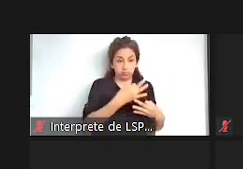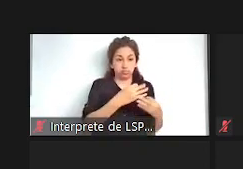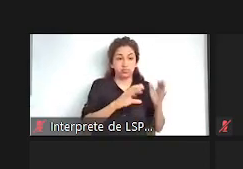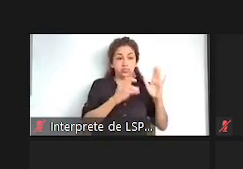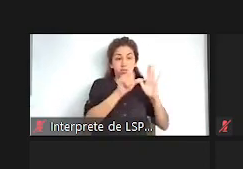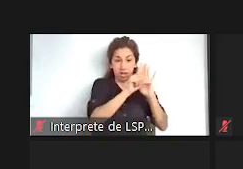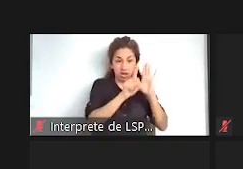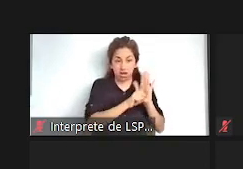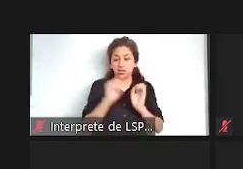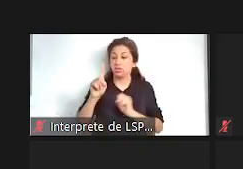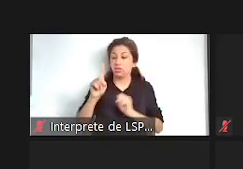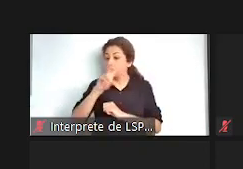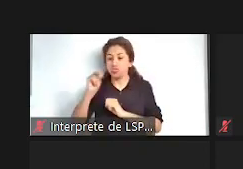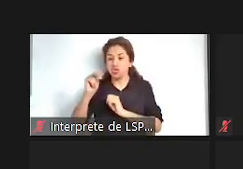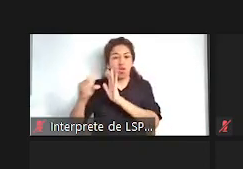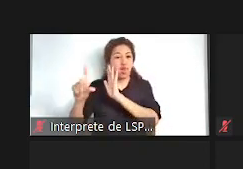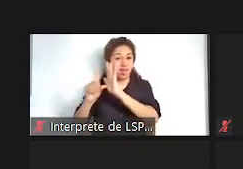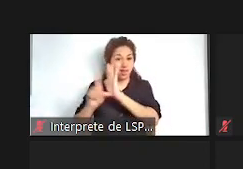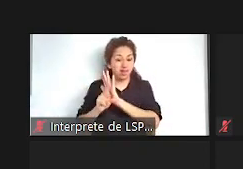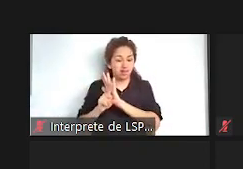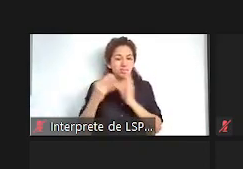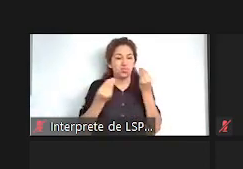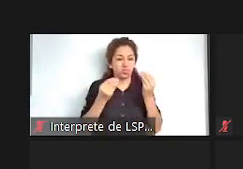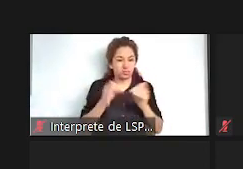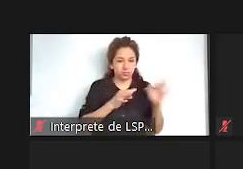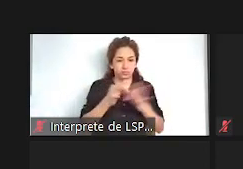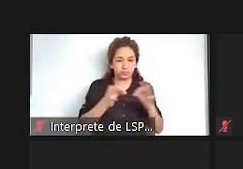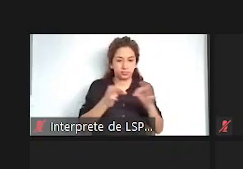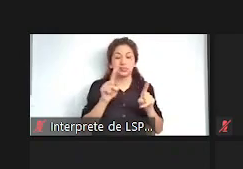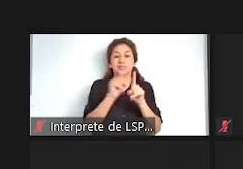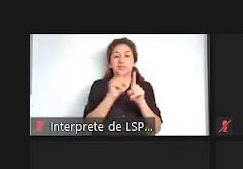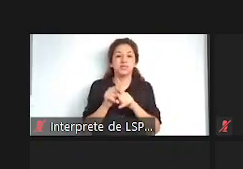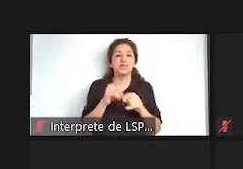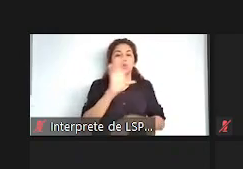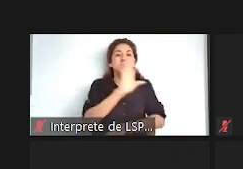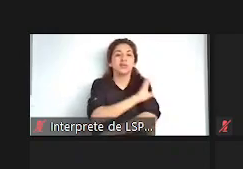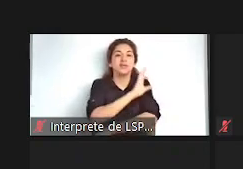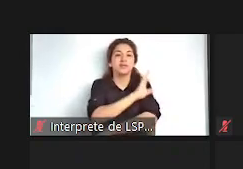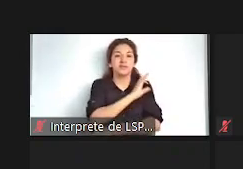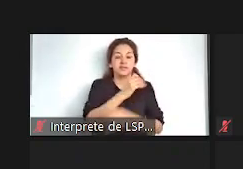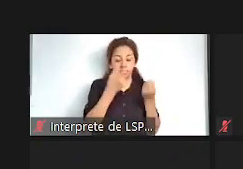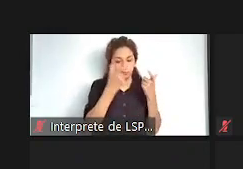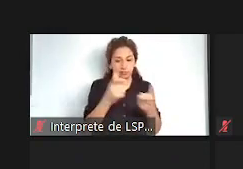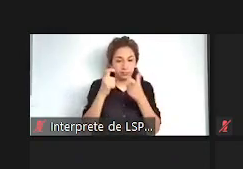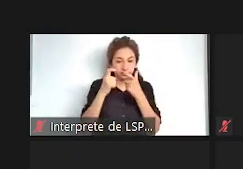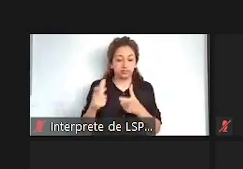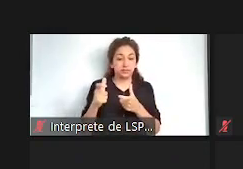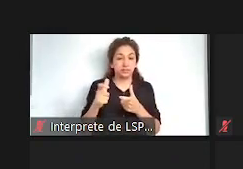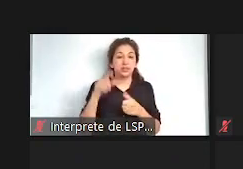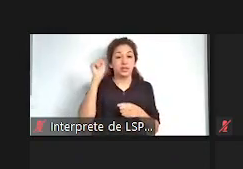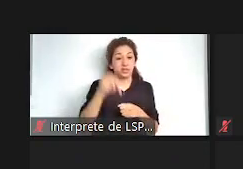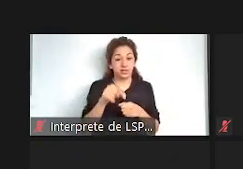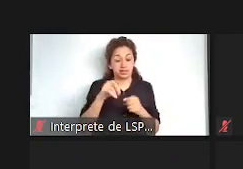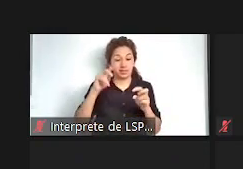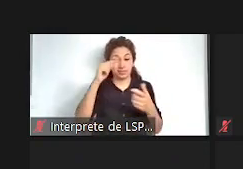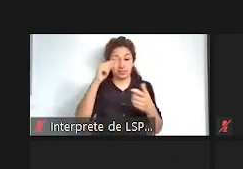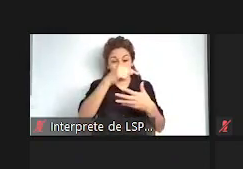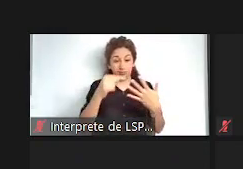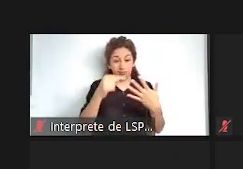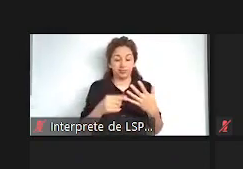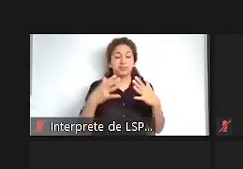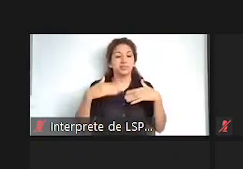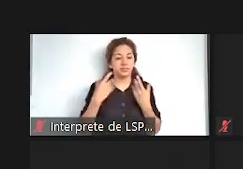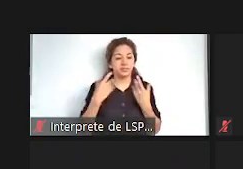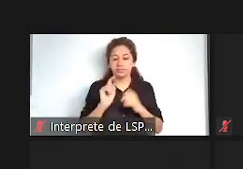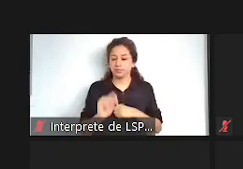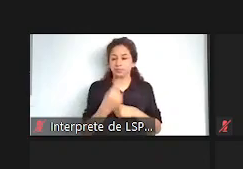the benefits of being formal and to the control that happens with formality we